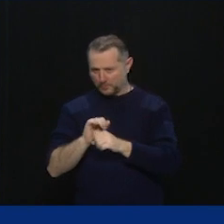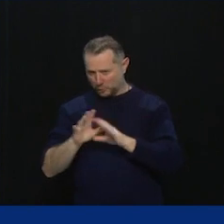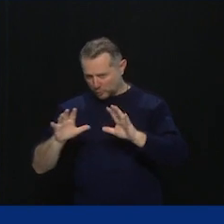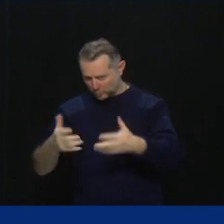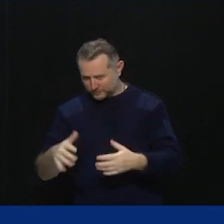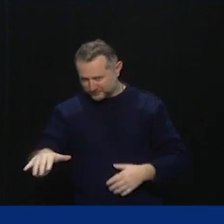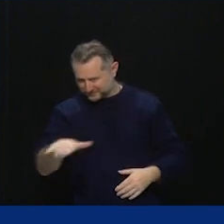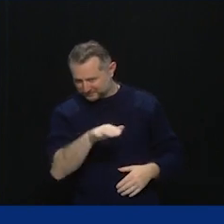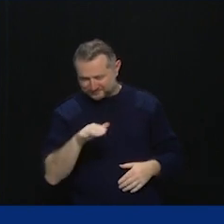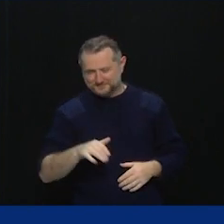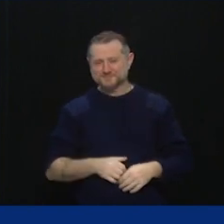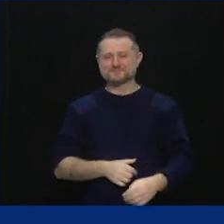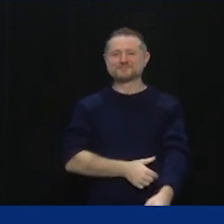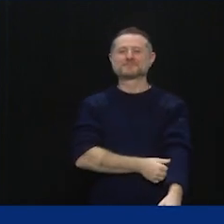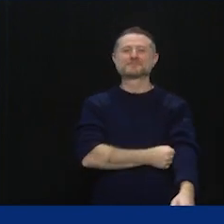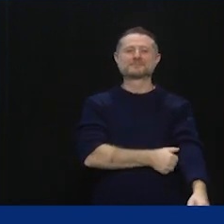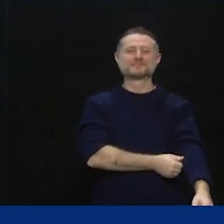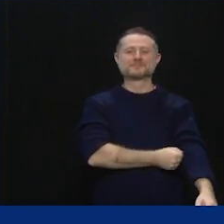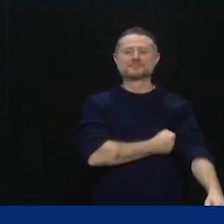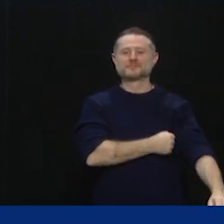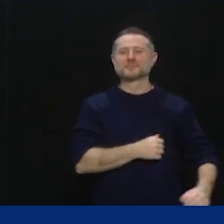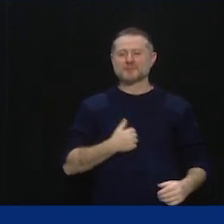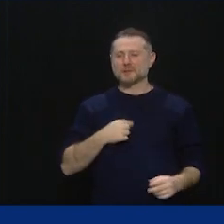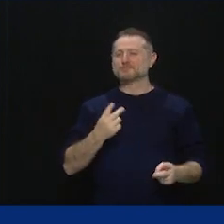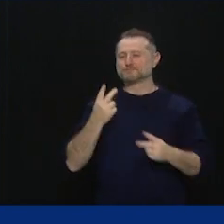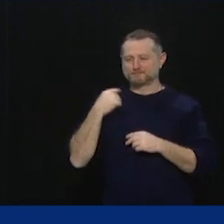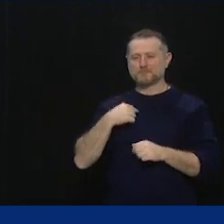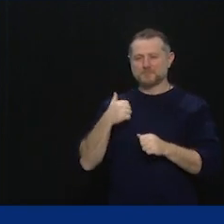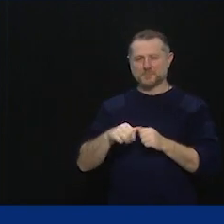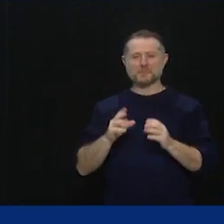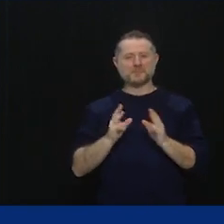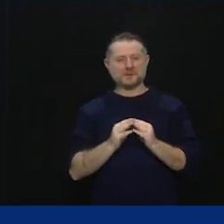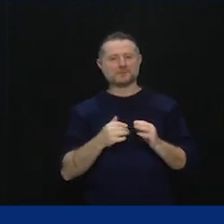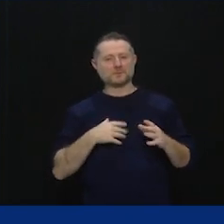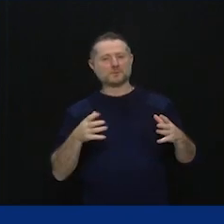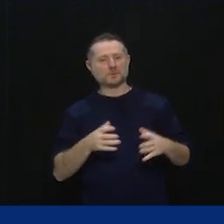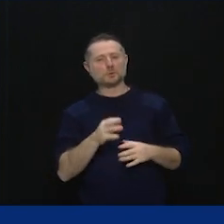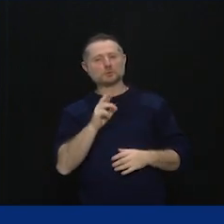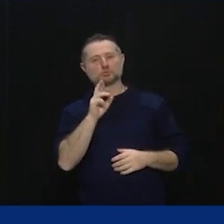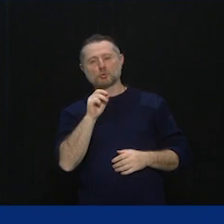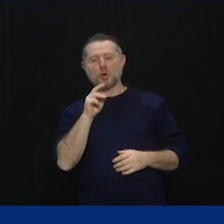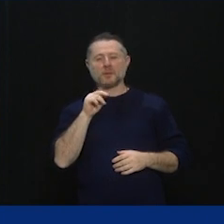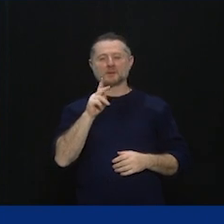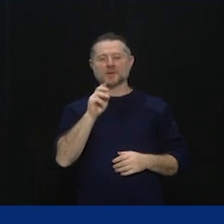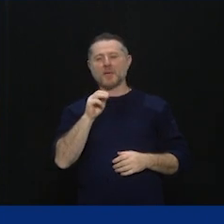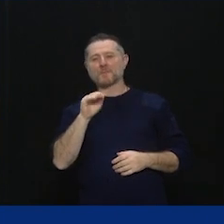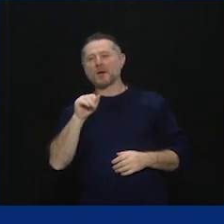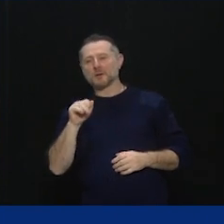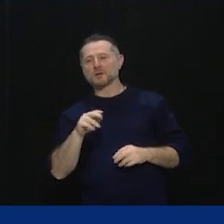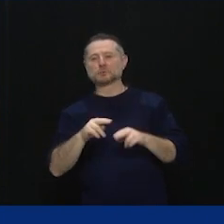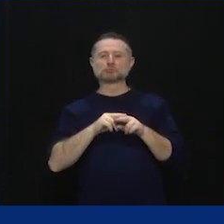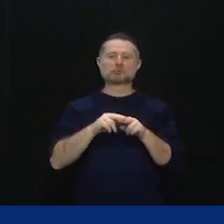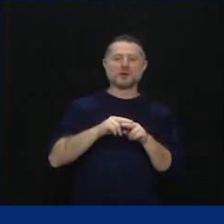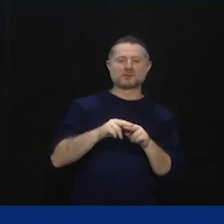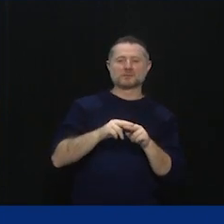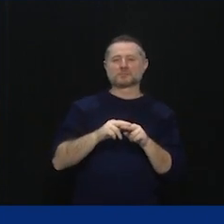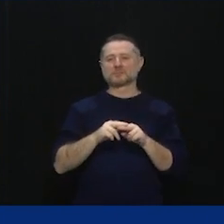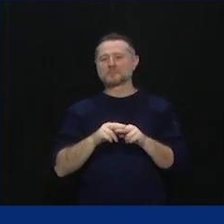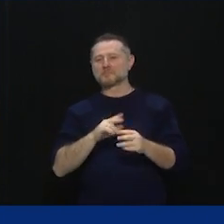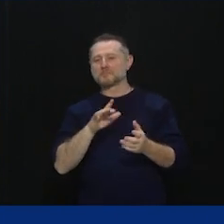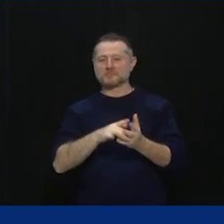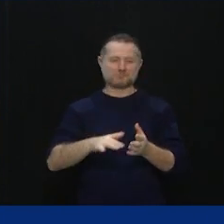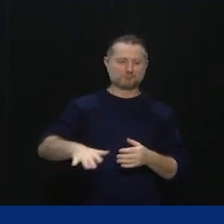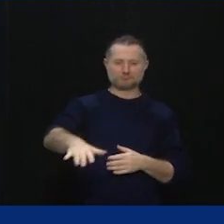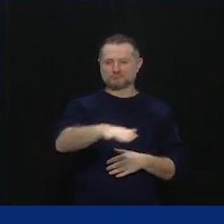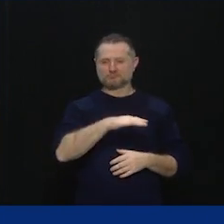You know, I remembered that meeting we had at the Ronkonkoma train hub, and you showed me the plans on a table. And I said, these guys are